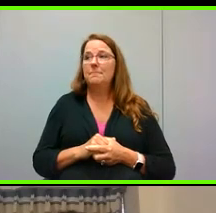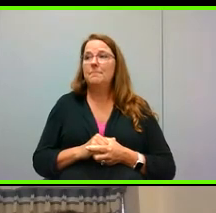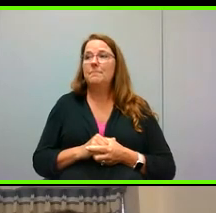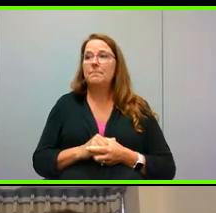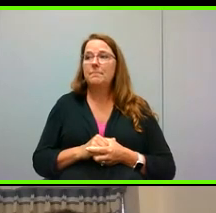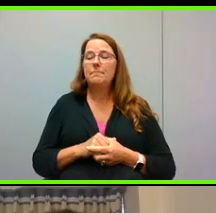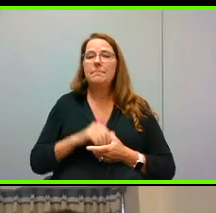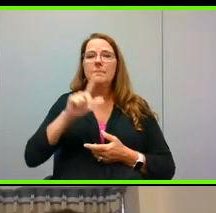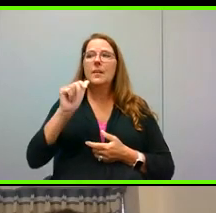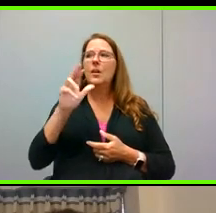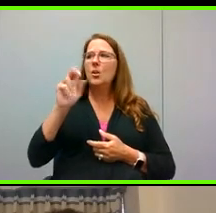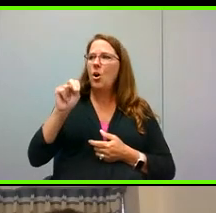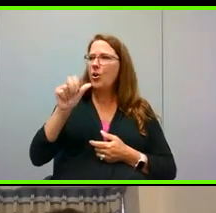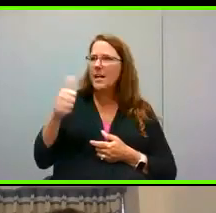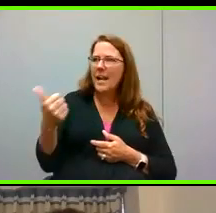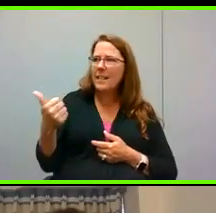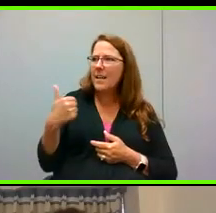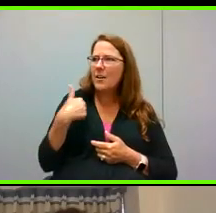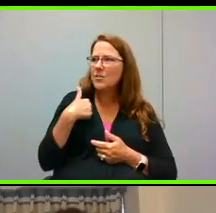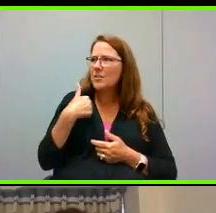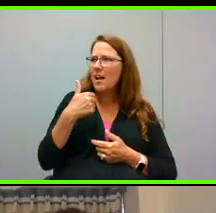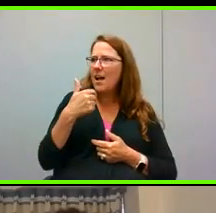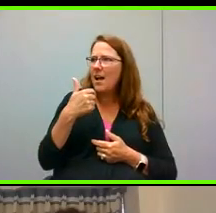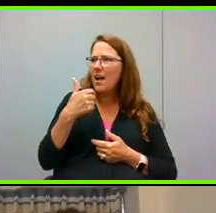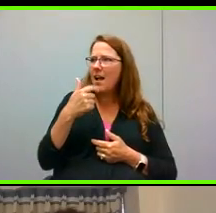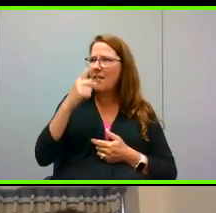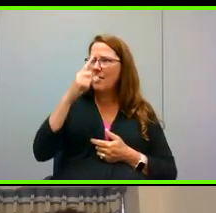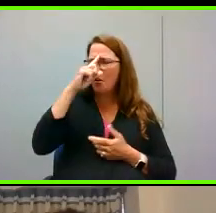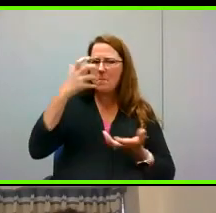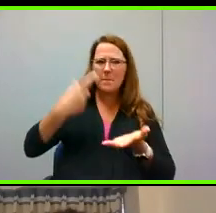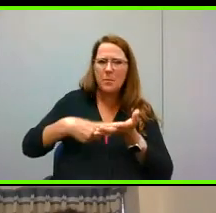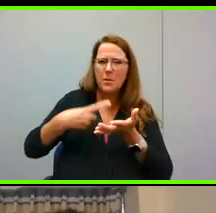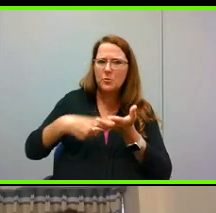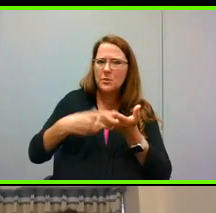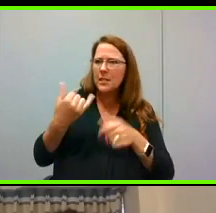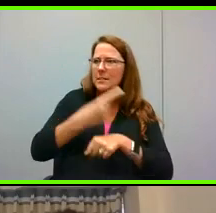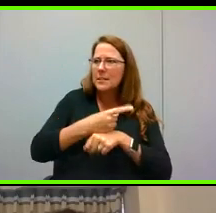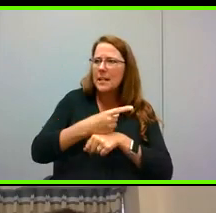Lauren, is anything else that I thought we might need to discuss today that I may not have already?